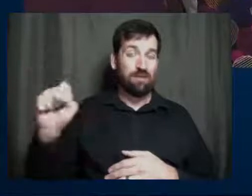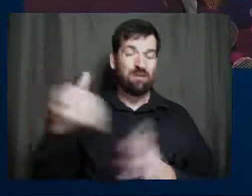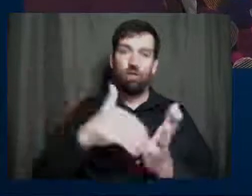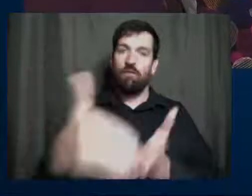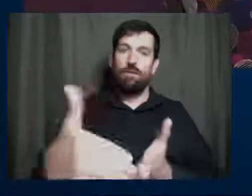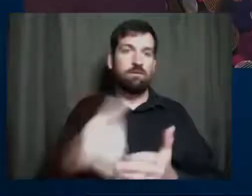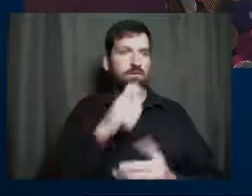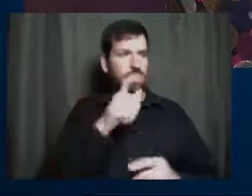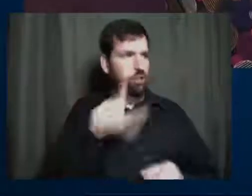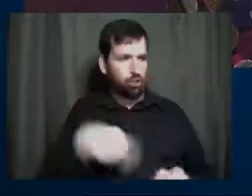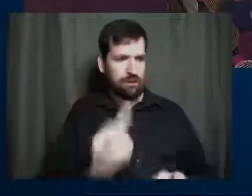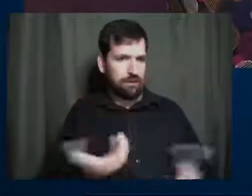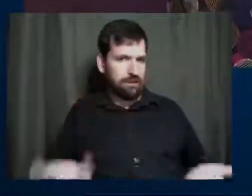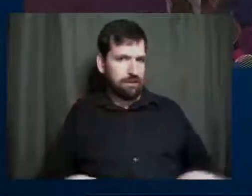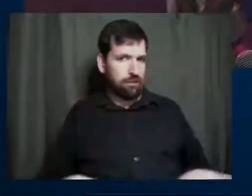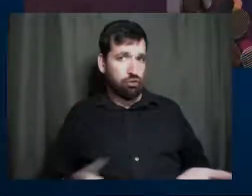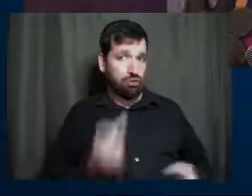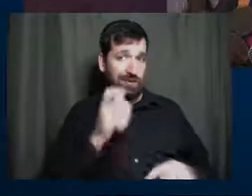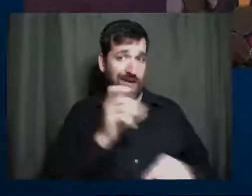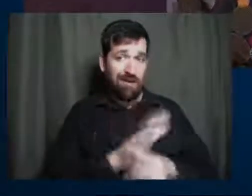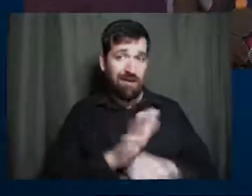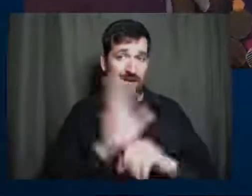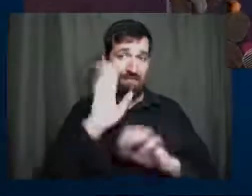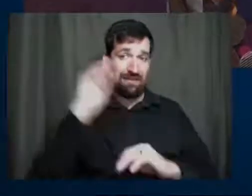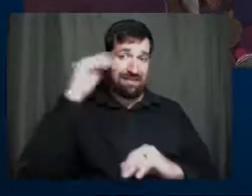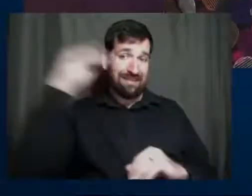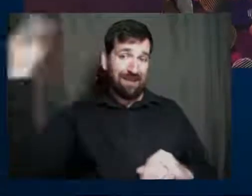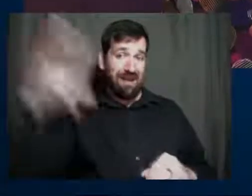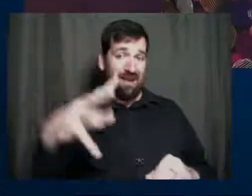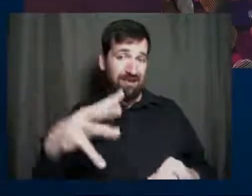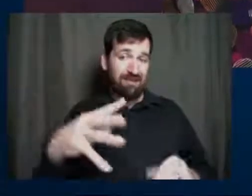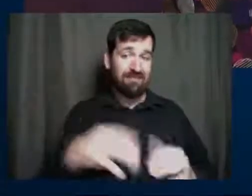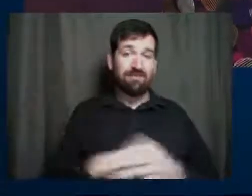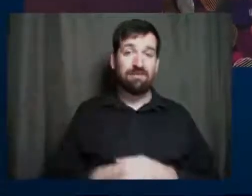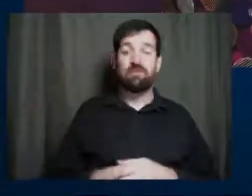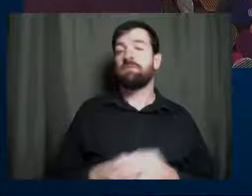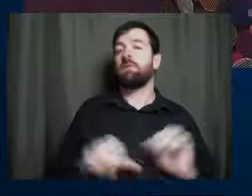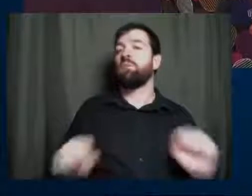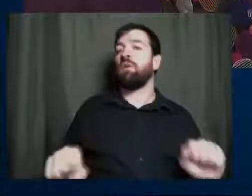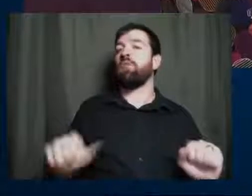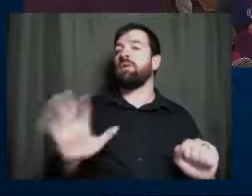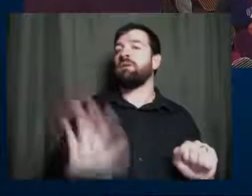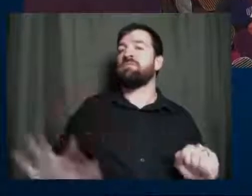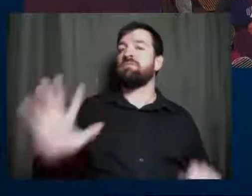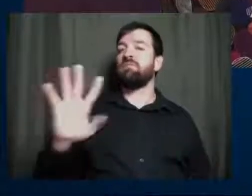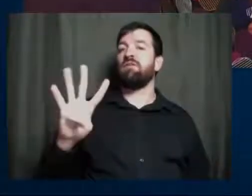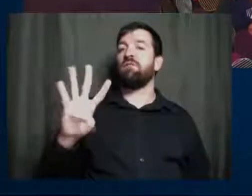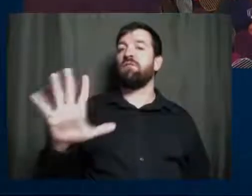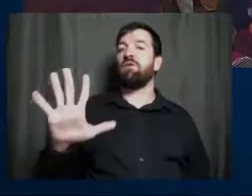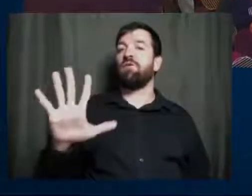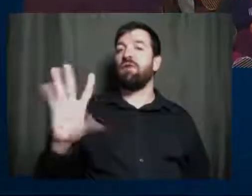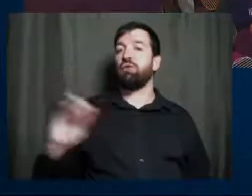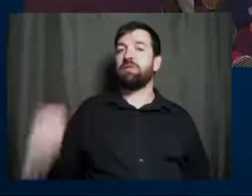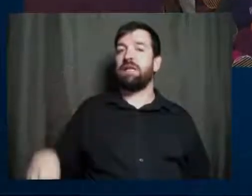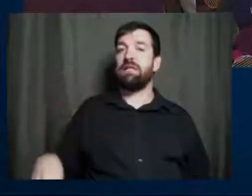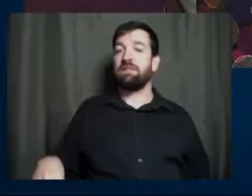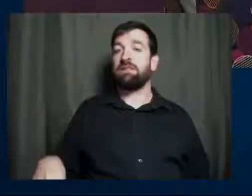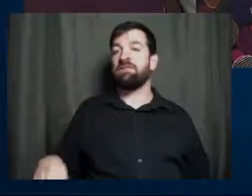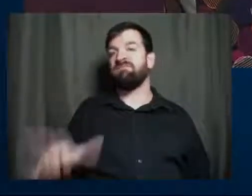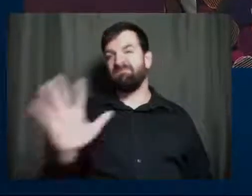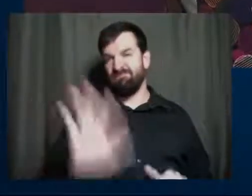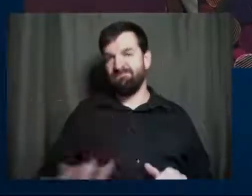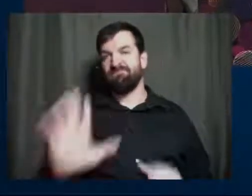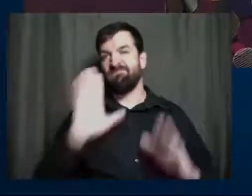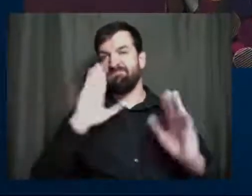here It's not not just getting us enough here. sun. We always feel like we're not getting enough sun, so it's And not probably just us. about 45% is reasonable for Kansas. Okay, interesting. All